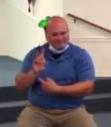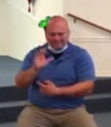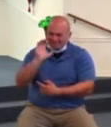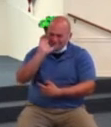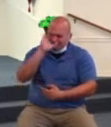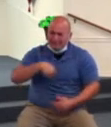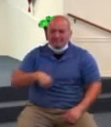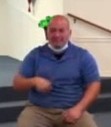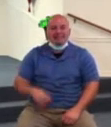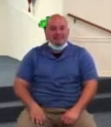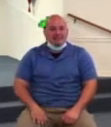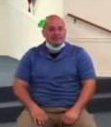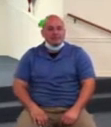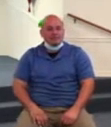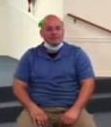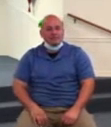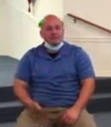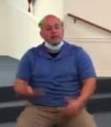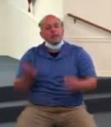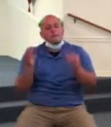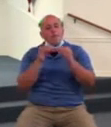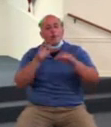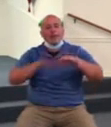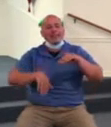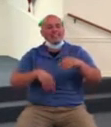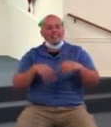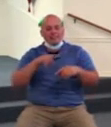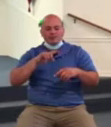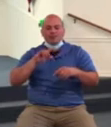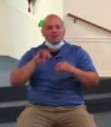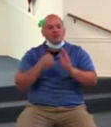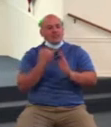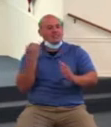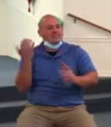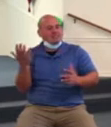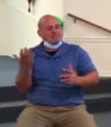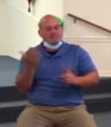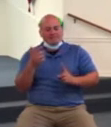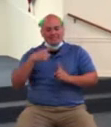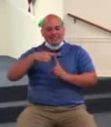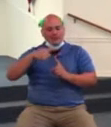certainly is more than wearing a Christian t-shirt or sitting in a pew.